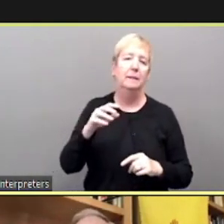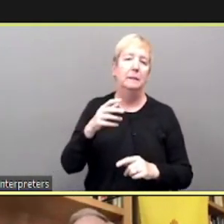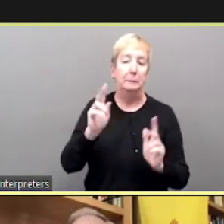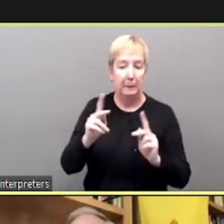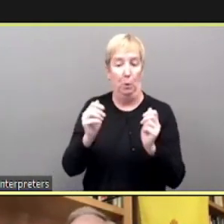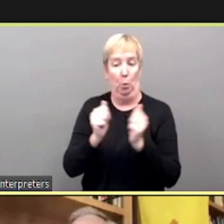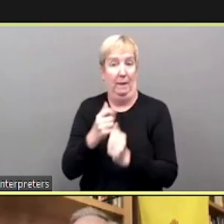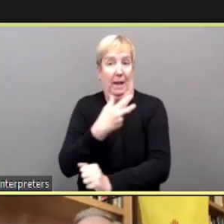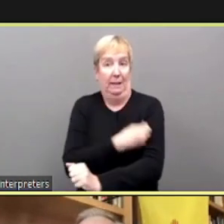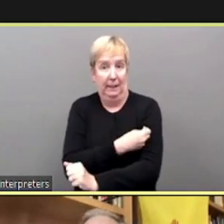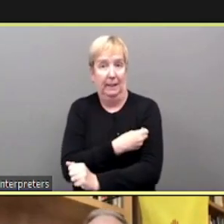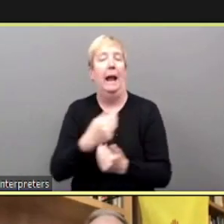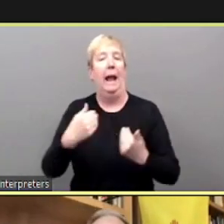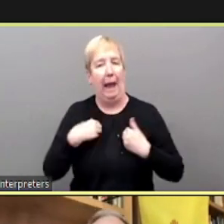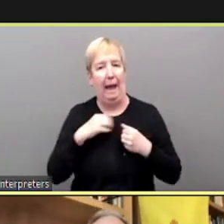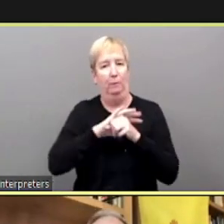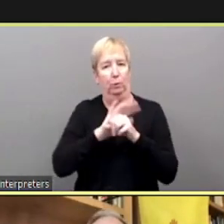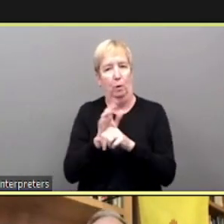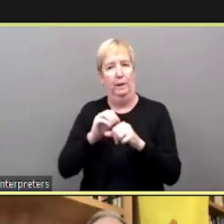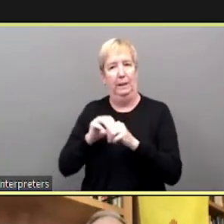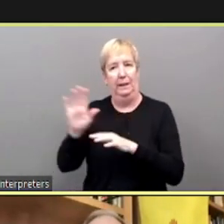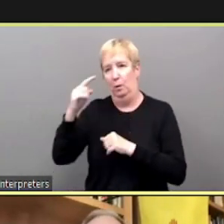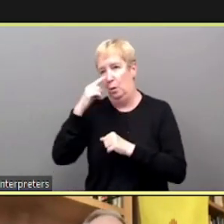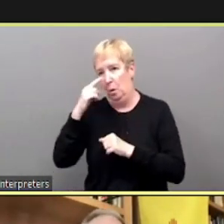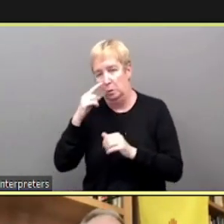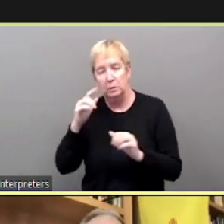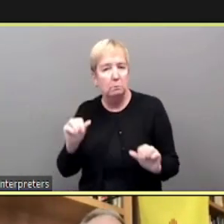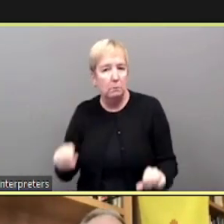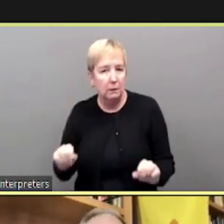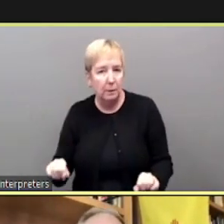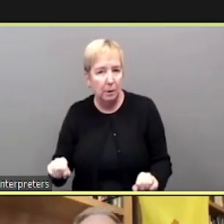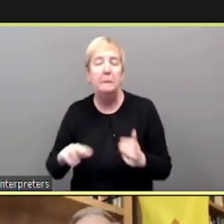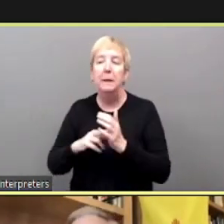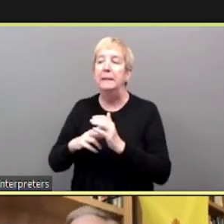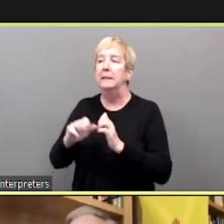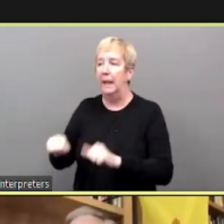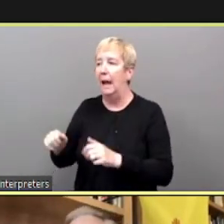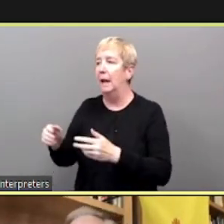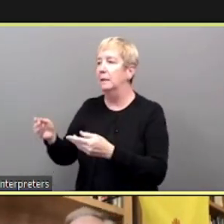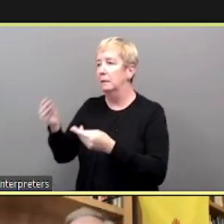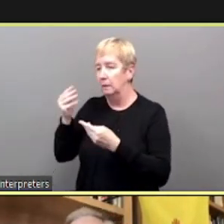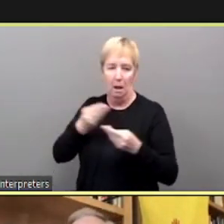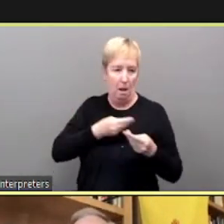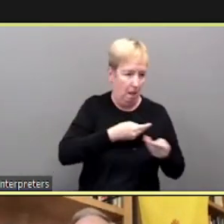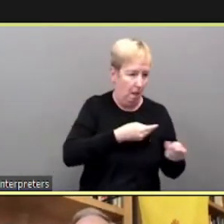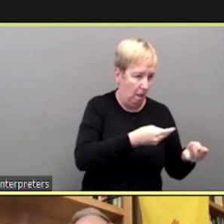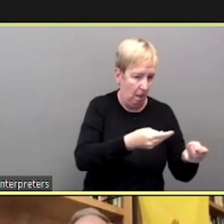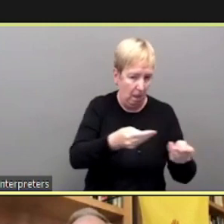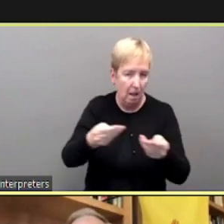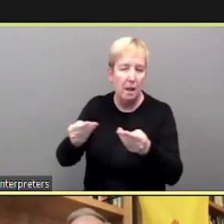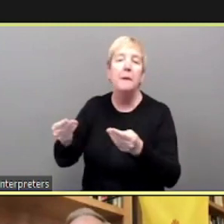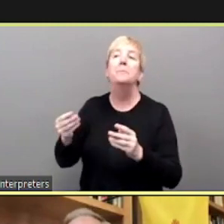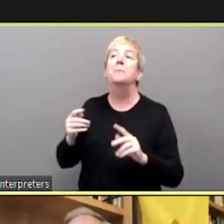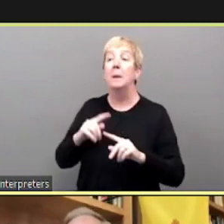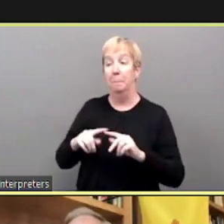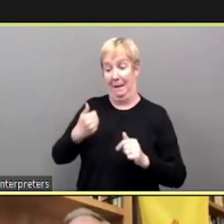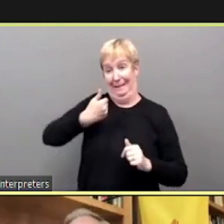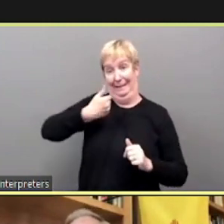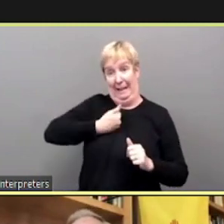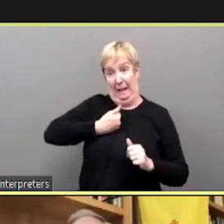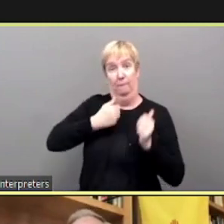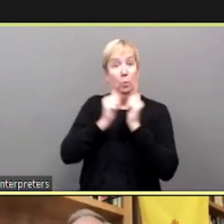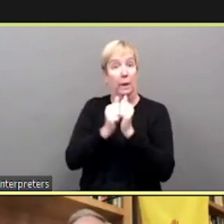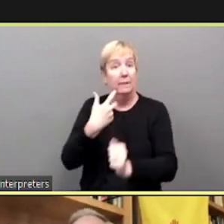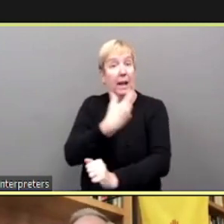can transmit it to others, unfortunately. But at the same time, they are at very, very low risk